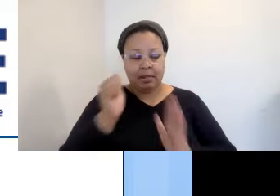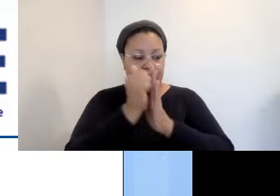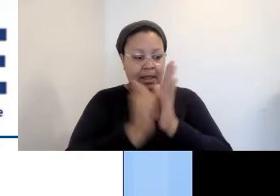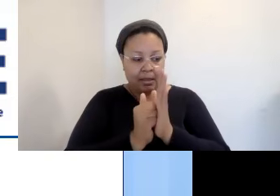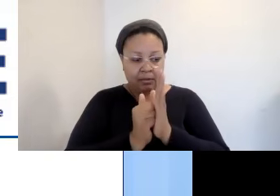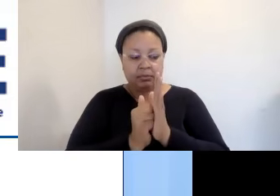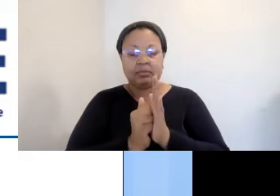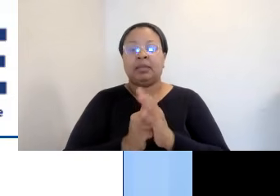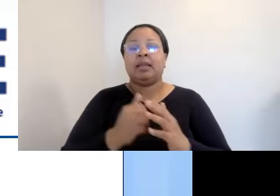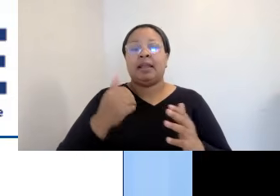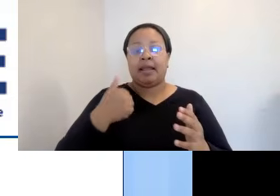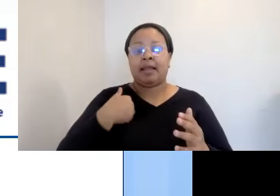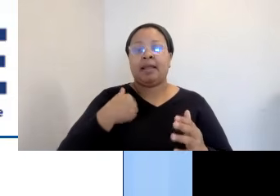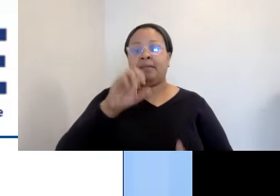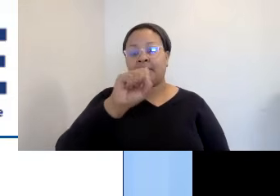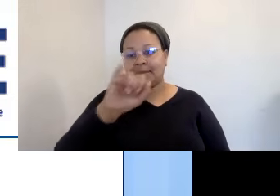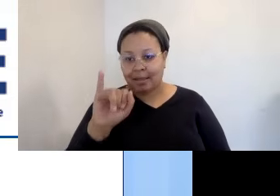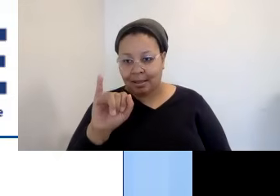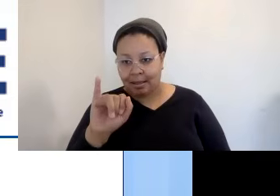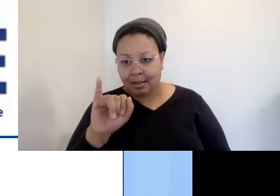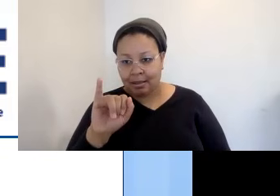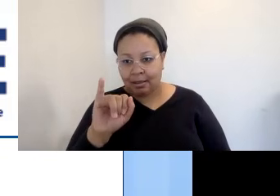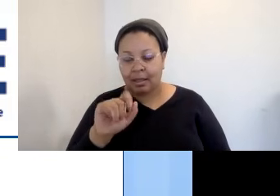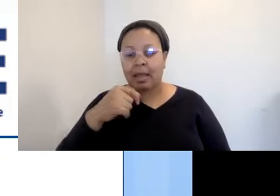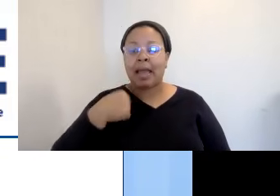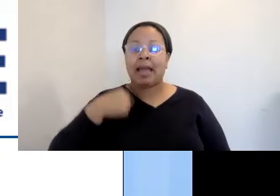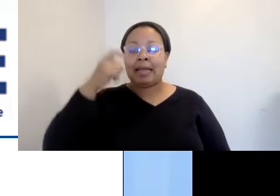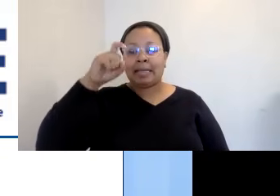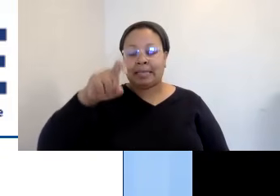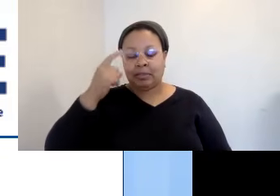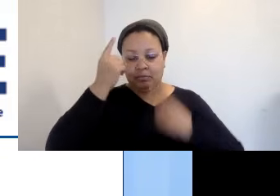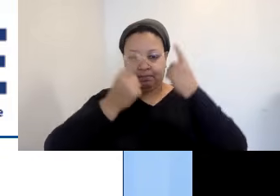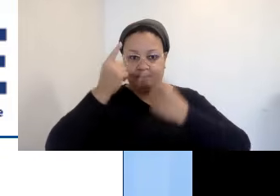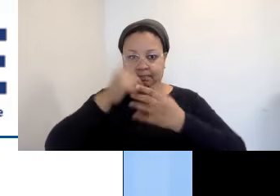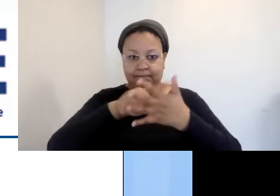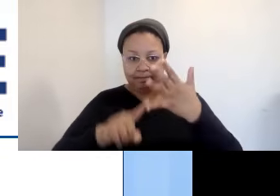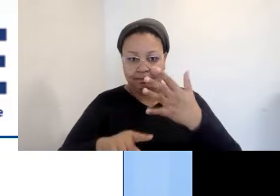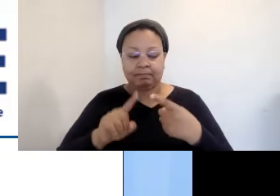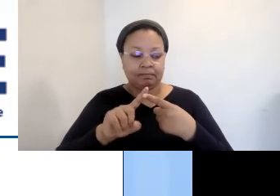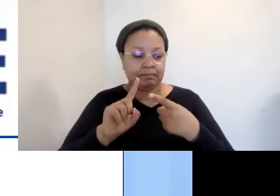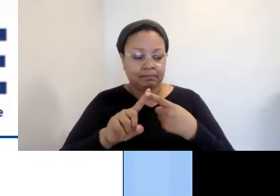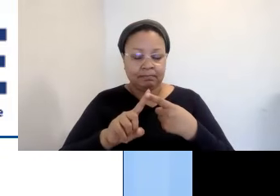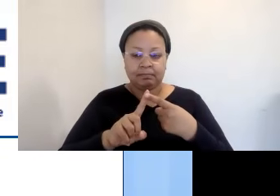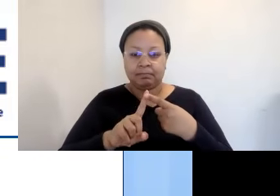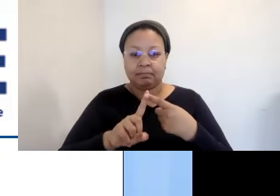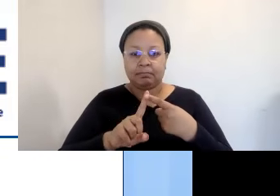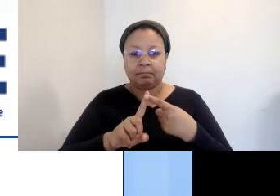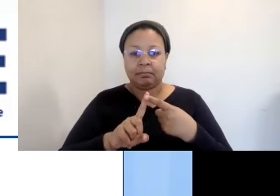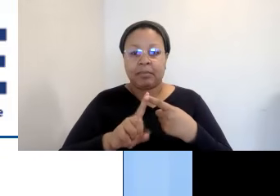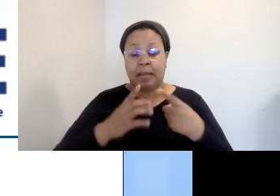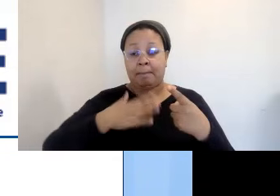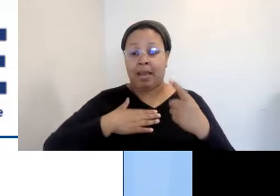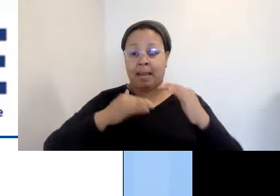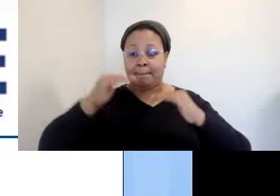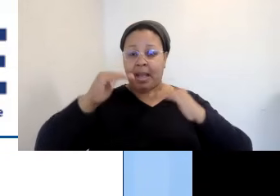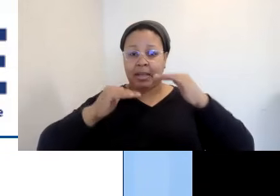security income, also known as SSI, I need to consider the following things. First thing I need to consider is once my